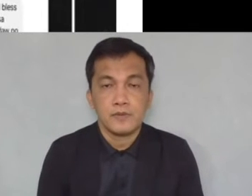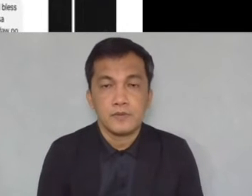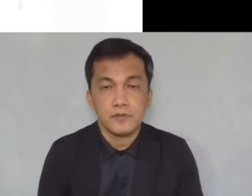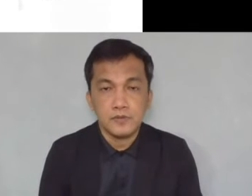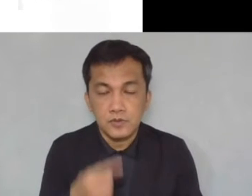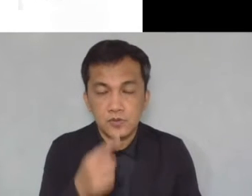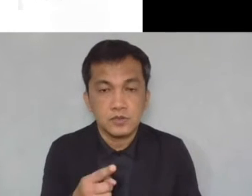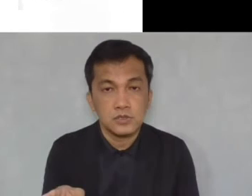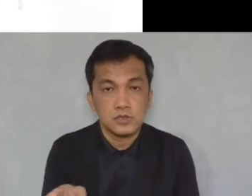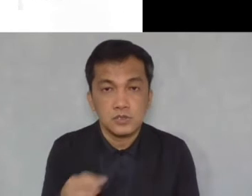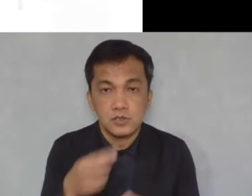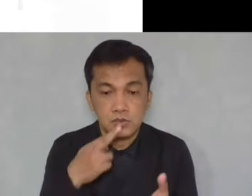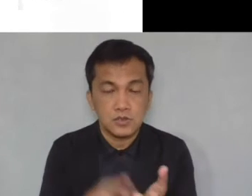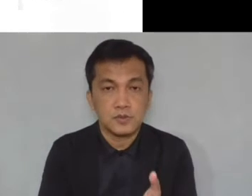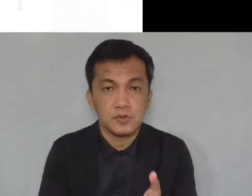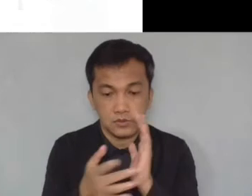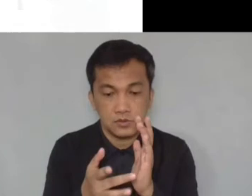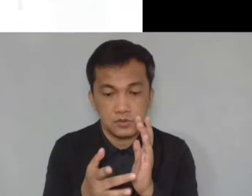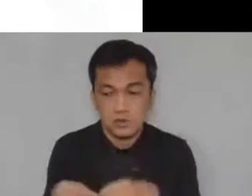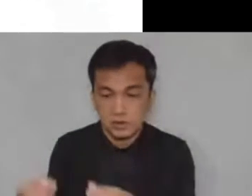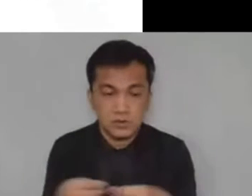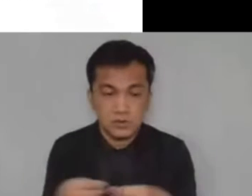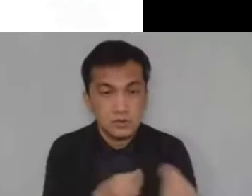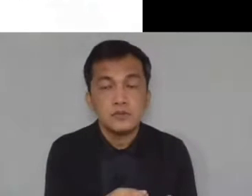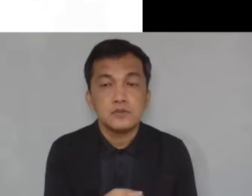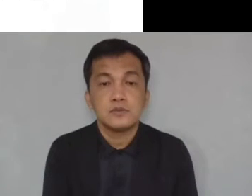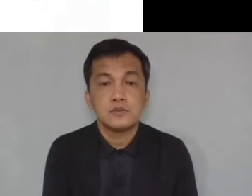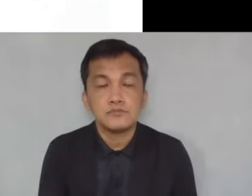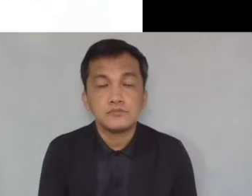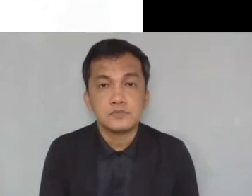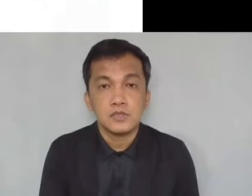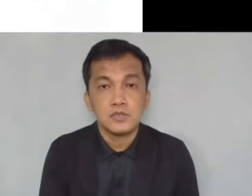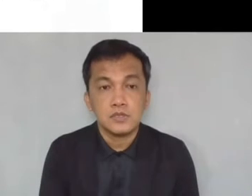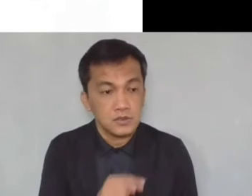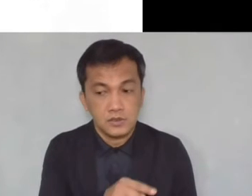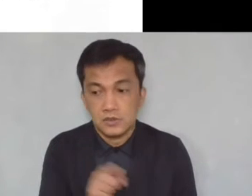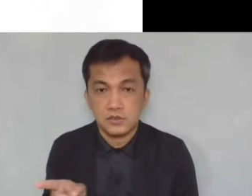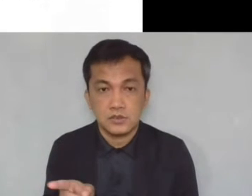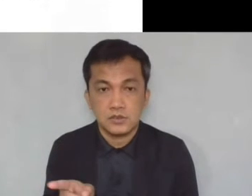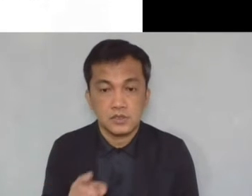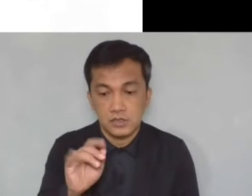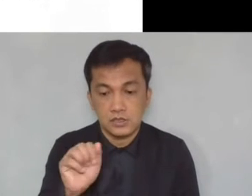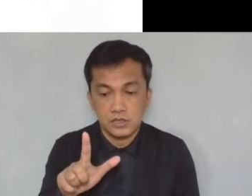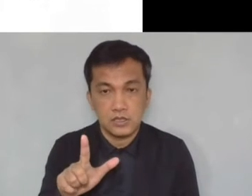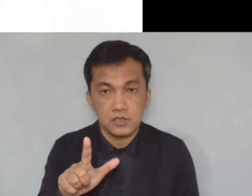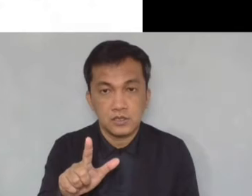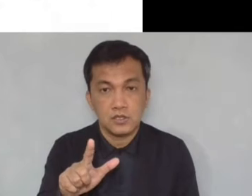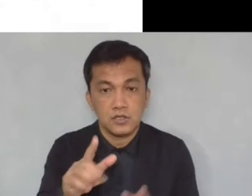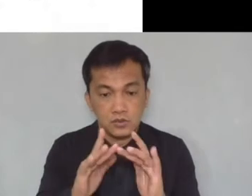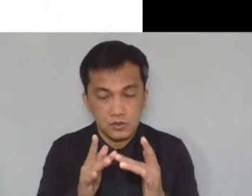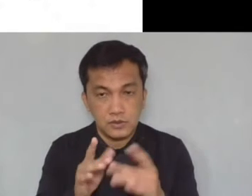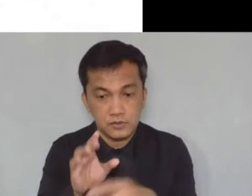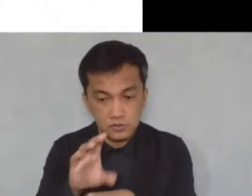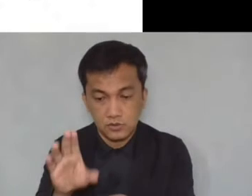The official statistics report of the technology provided that this digital online